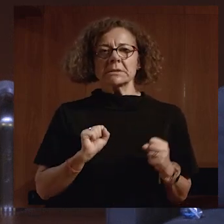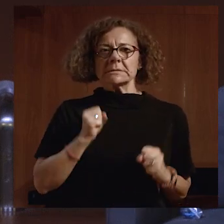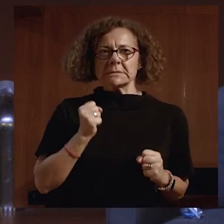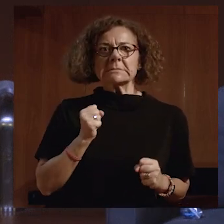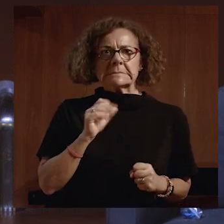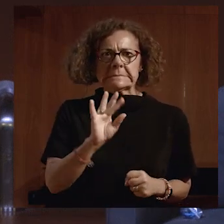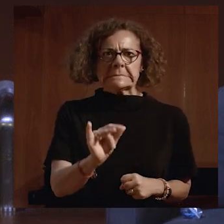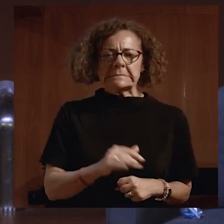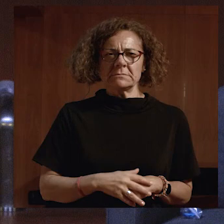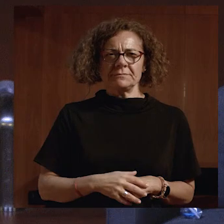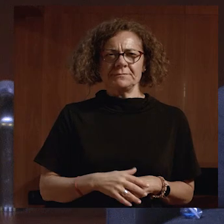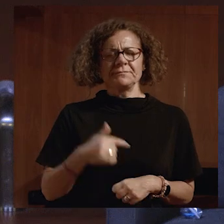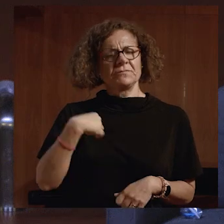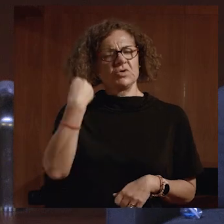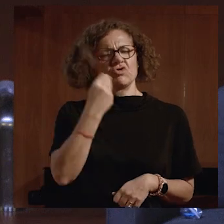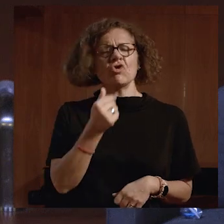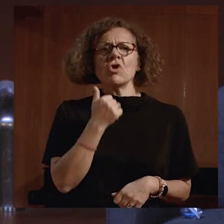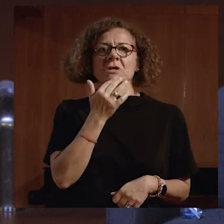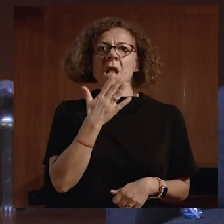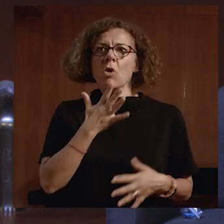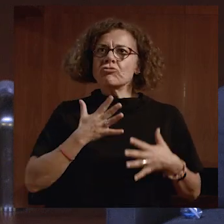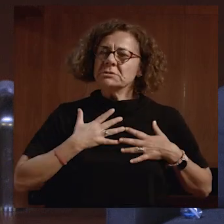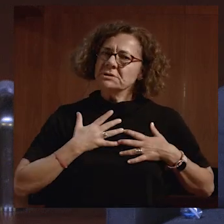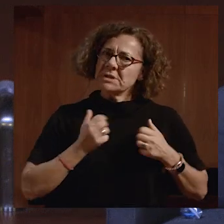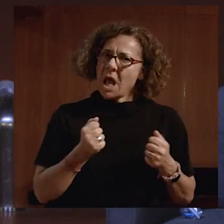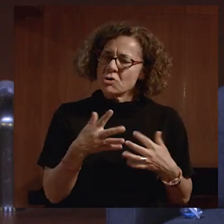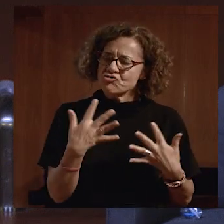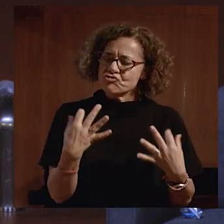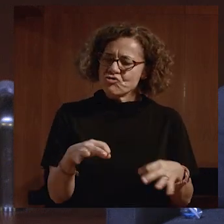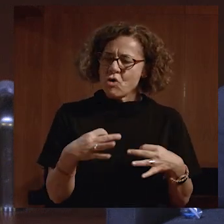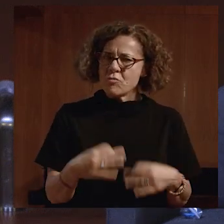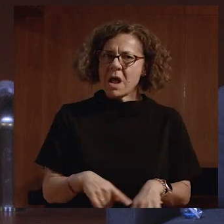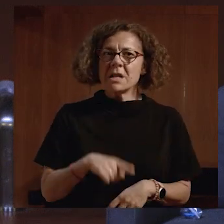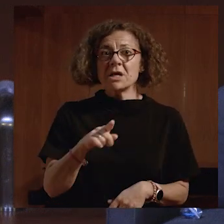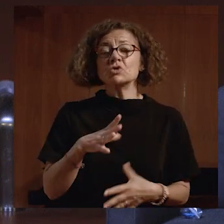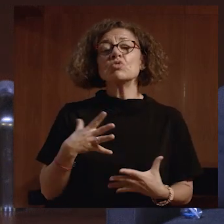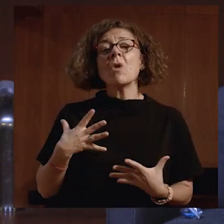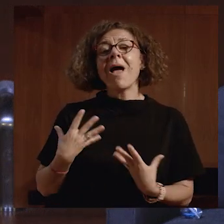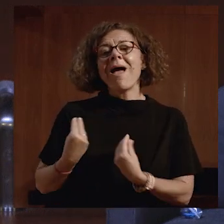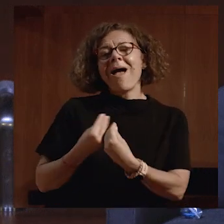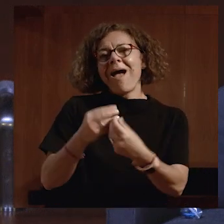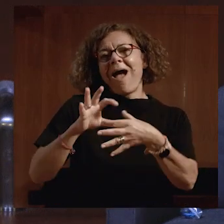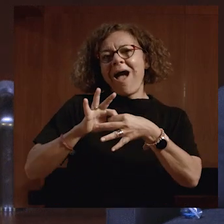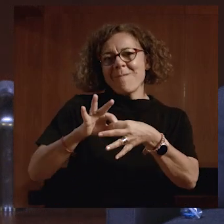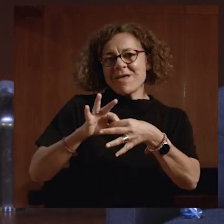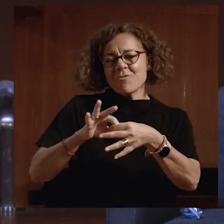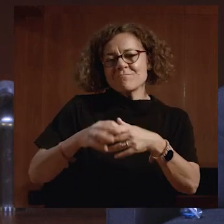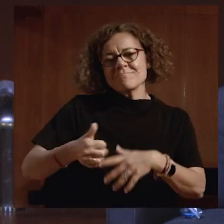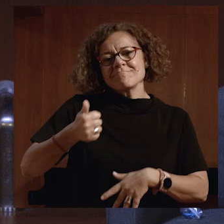healthy realization. And it's one of our greatest friends that we ignore at our own peril.